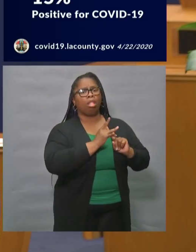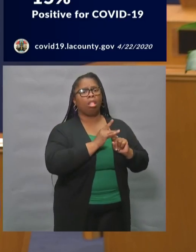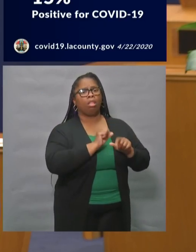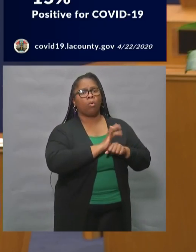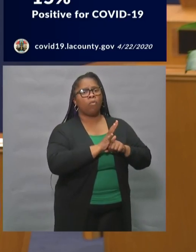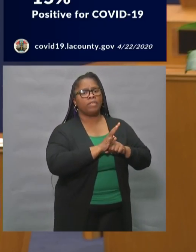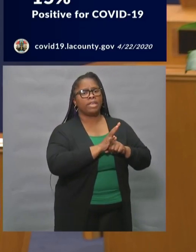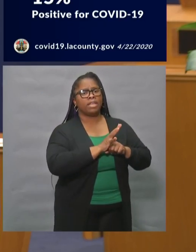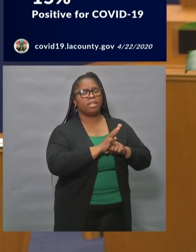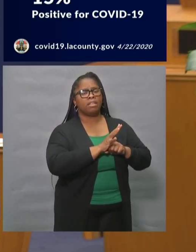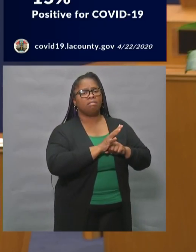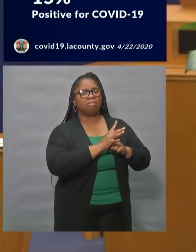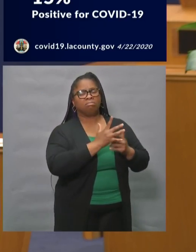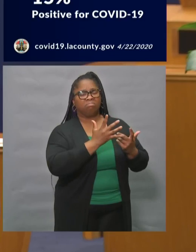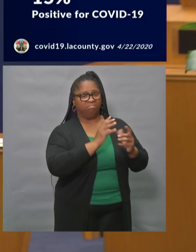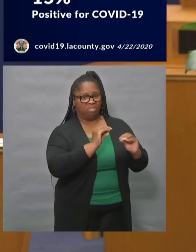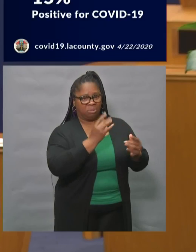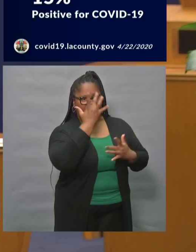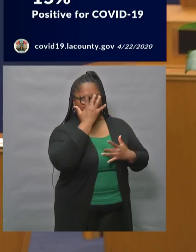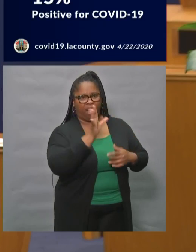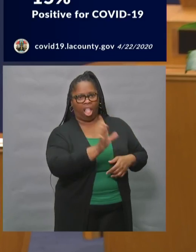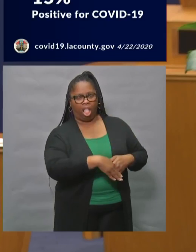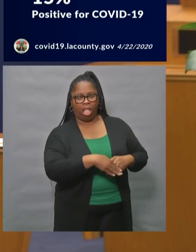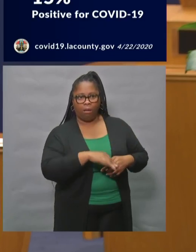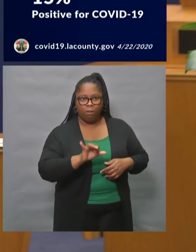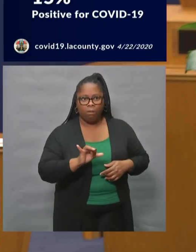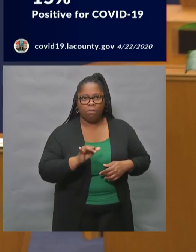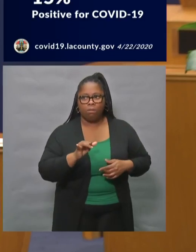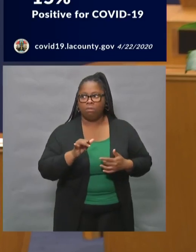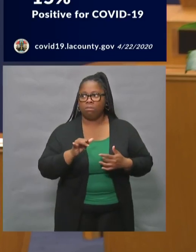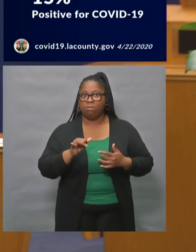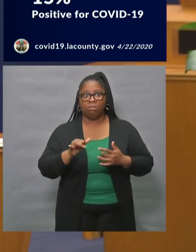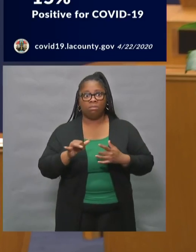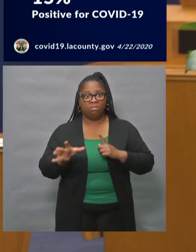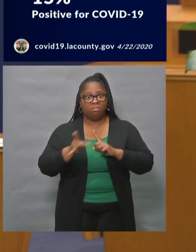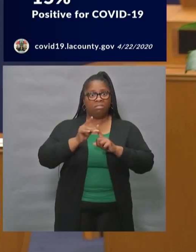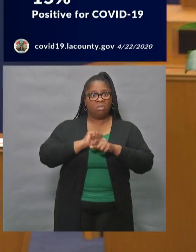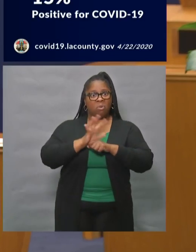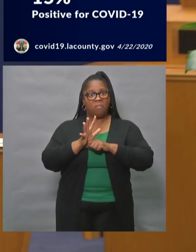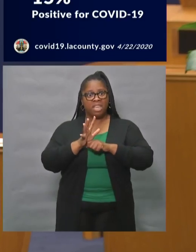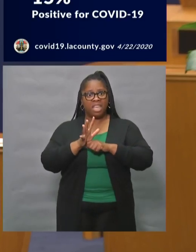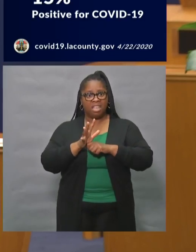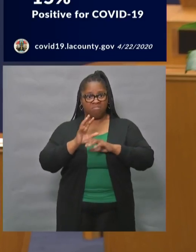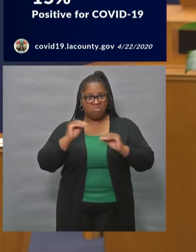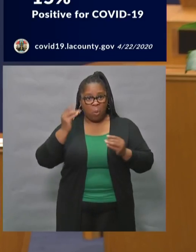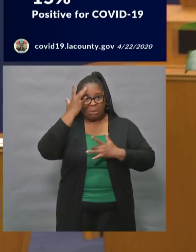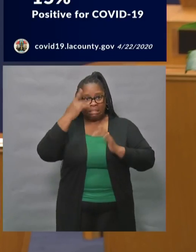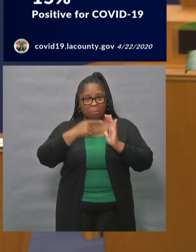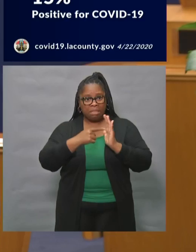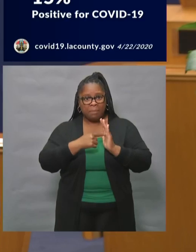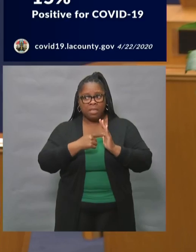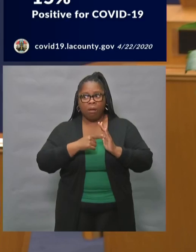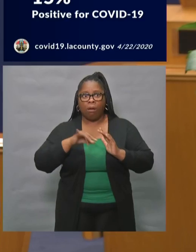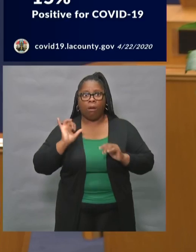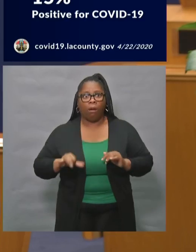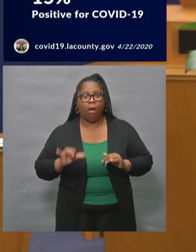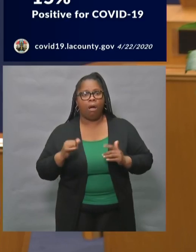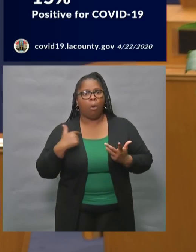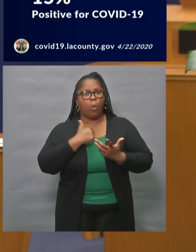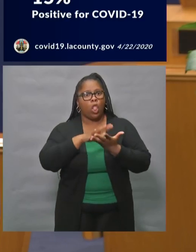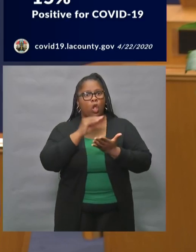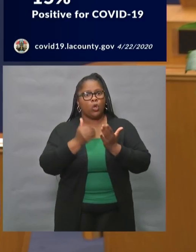we have to change our strategies and adjust. This is particularly true at all of our